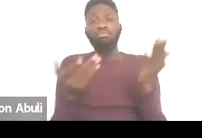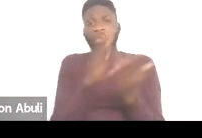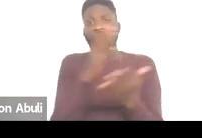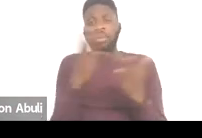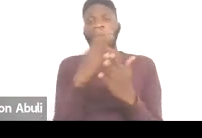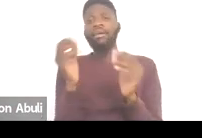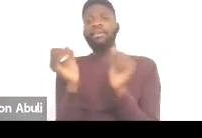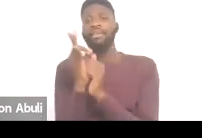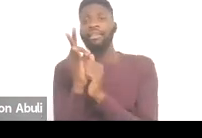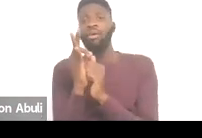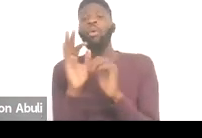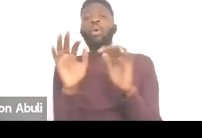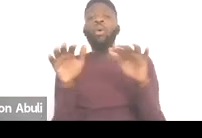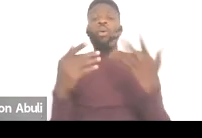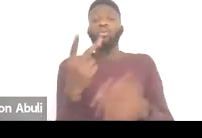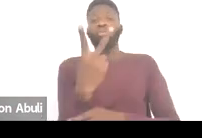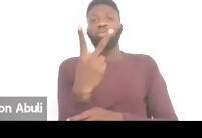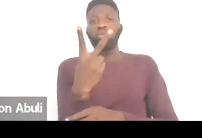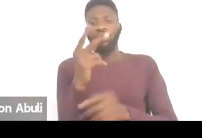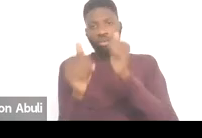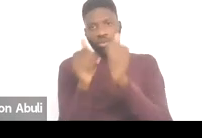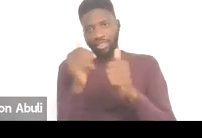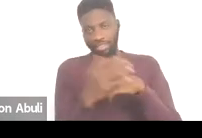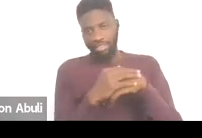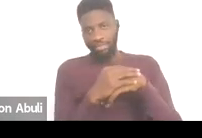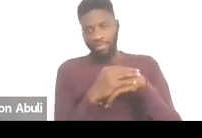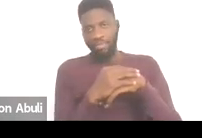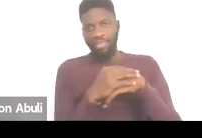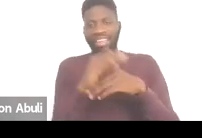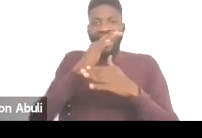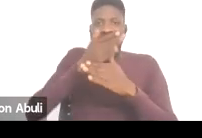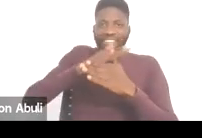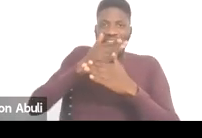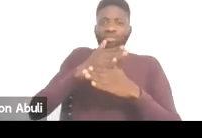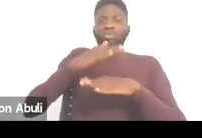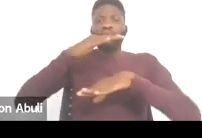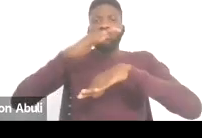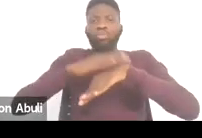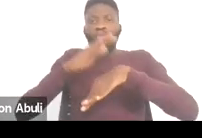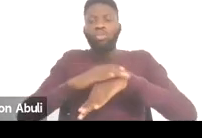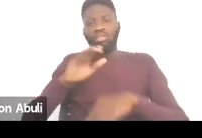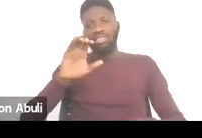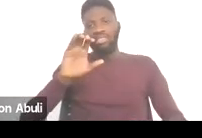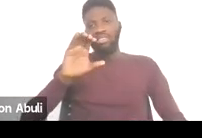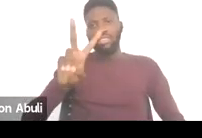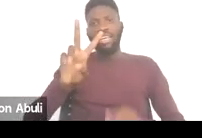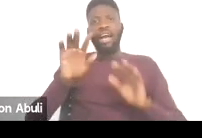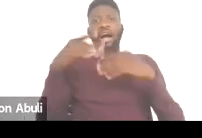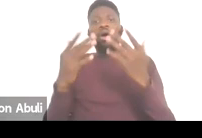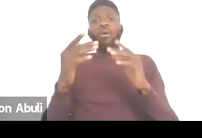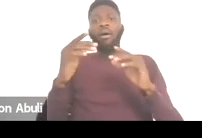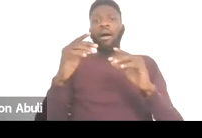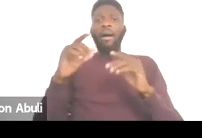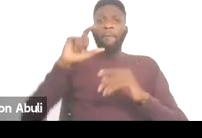page 2? You see, what is an averagely good CV like? Like how big or how small should